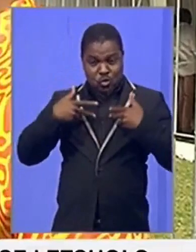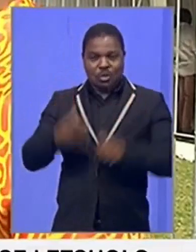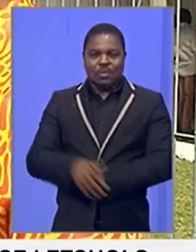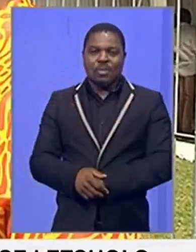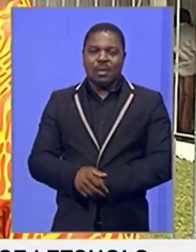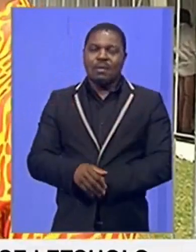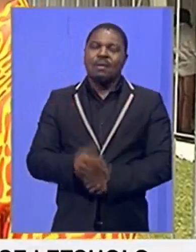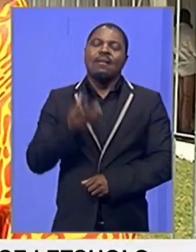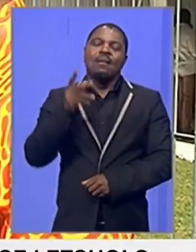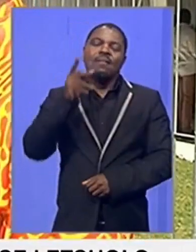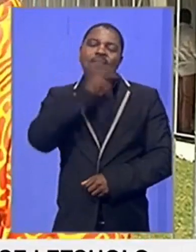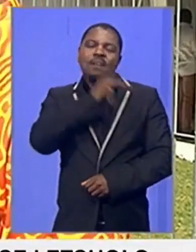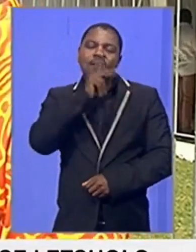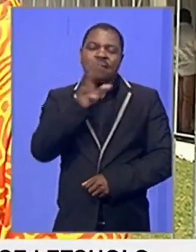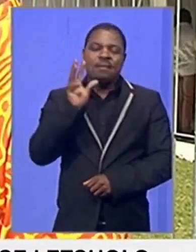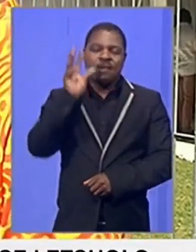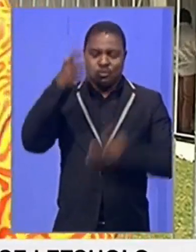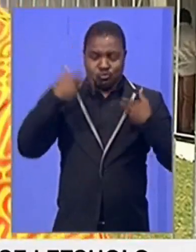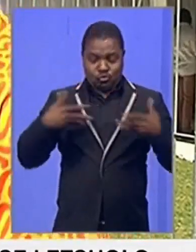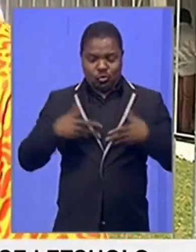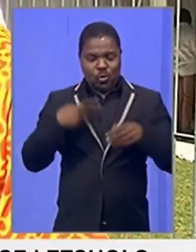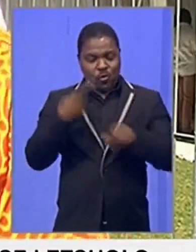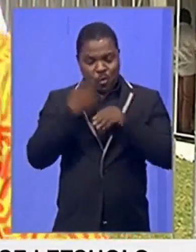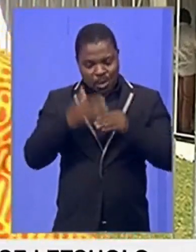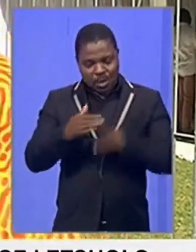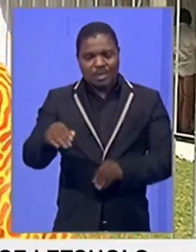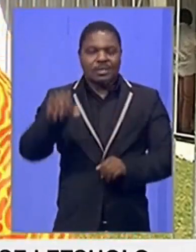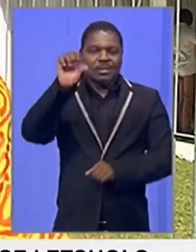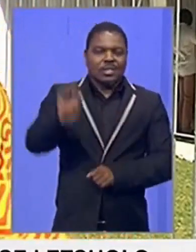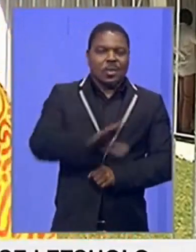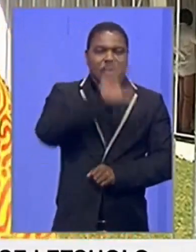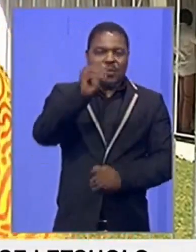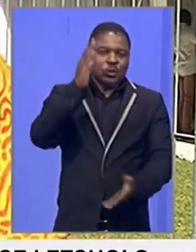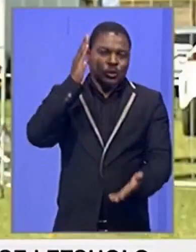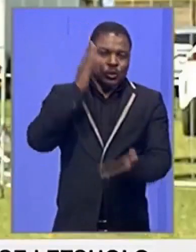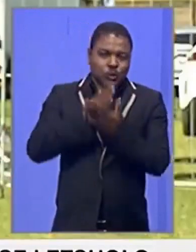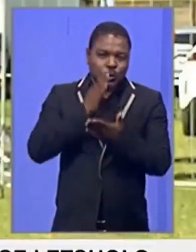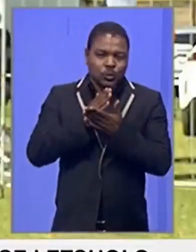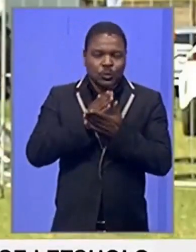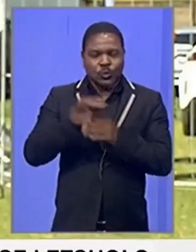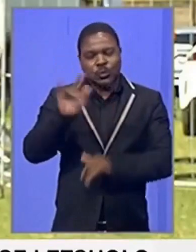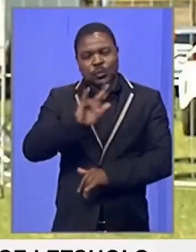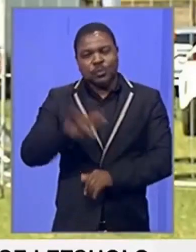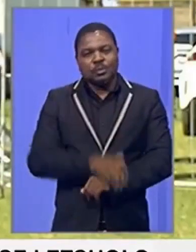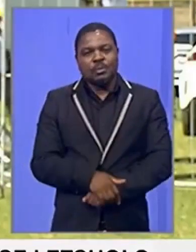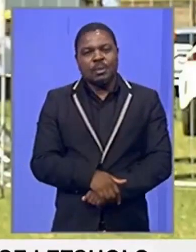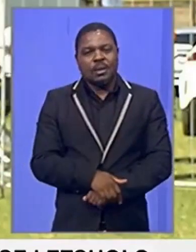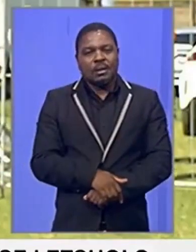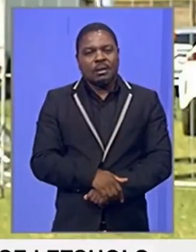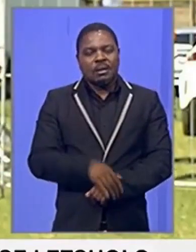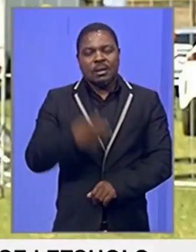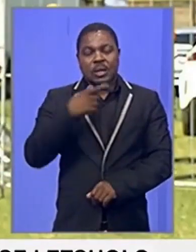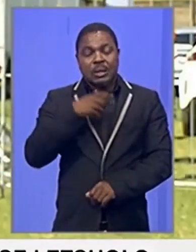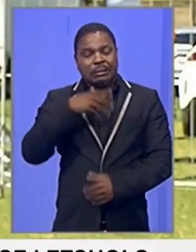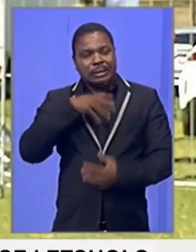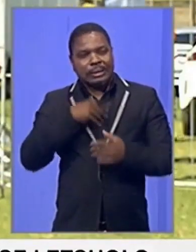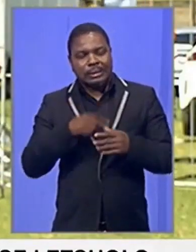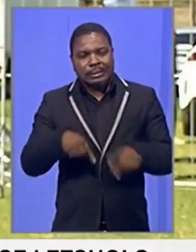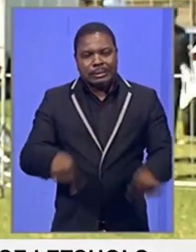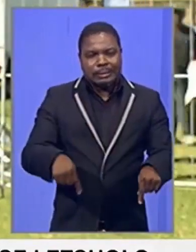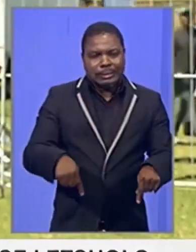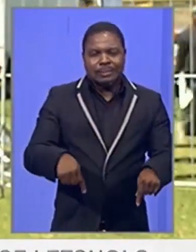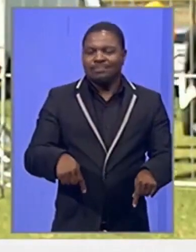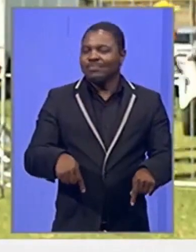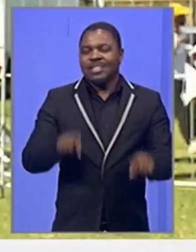Netball Friday from now on. Mzansi for sure. If you don't have the nerves now starting to kick in, then you wouldn't be in the